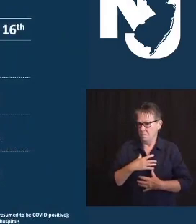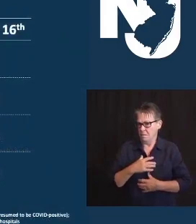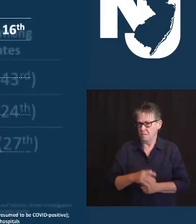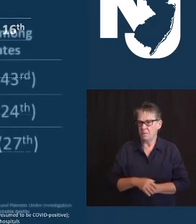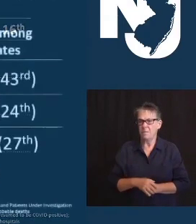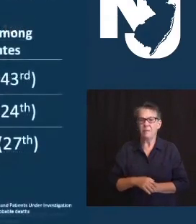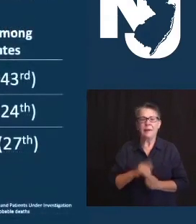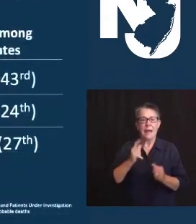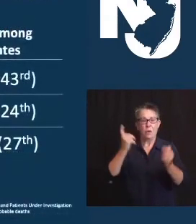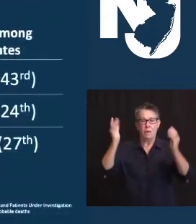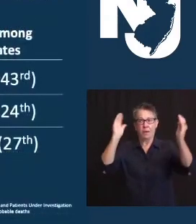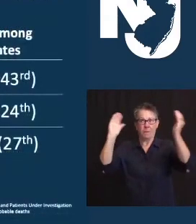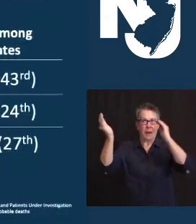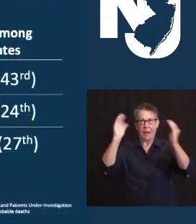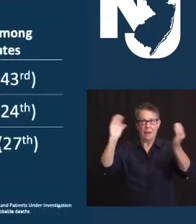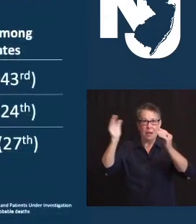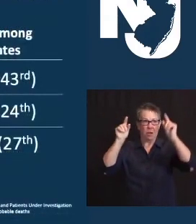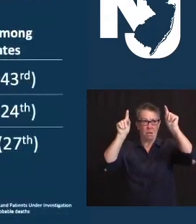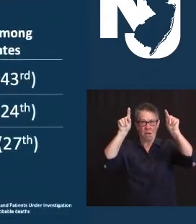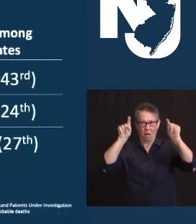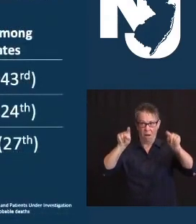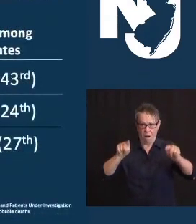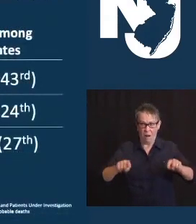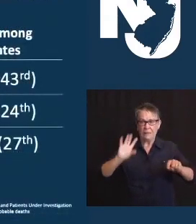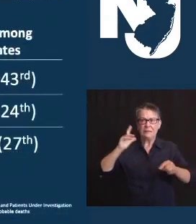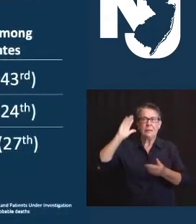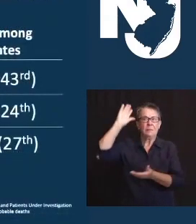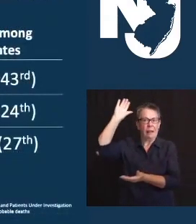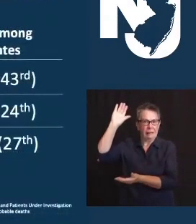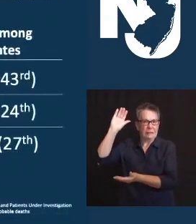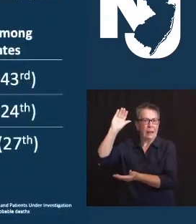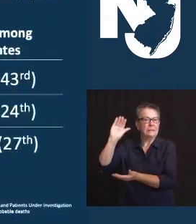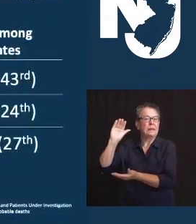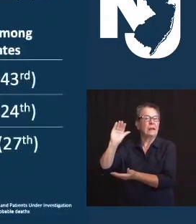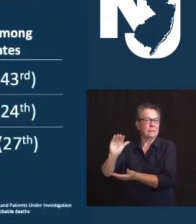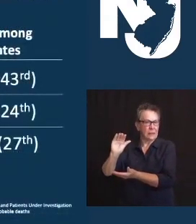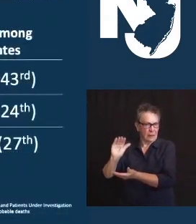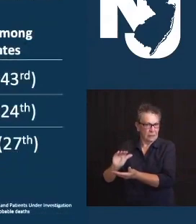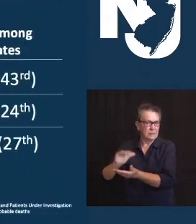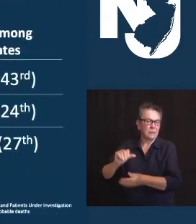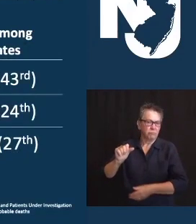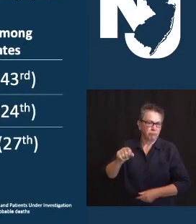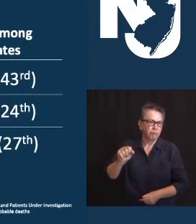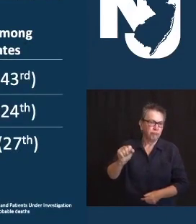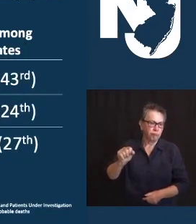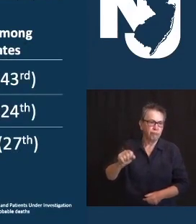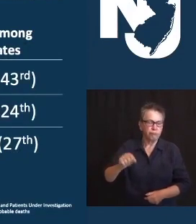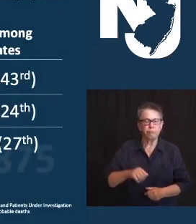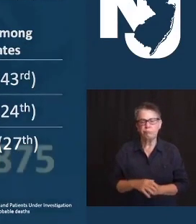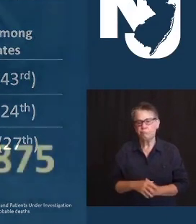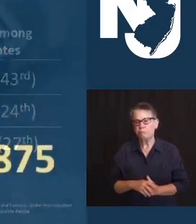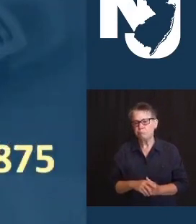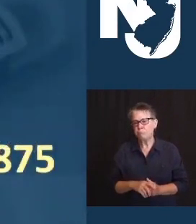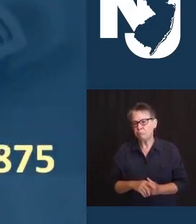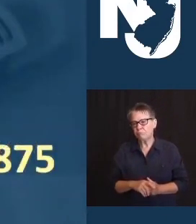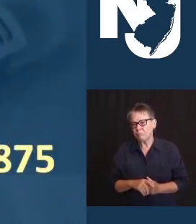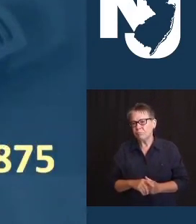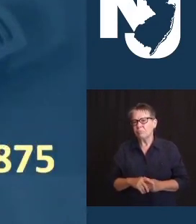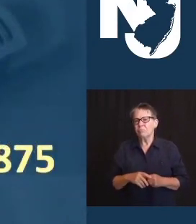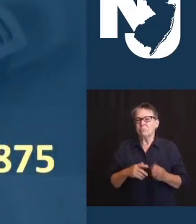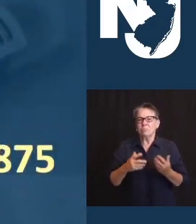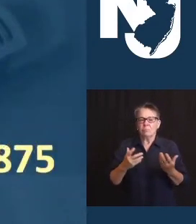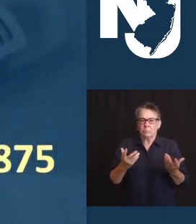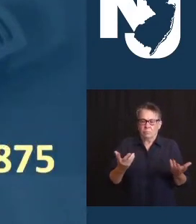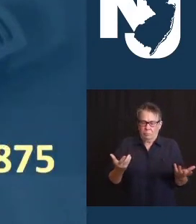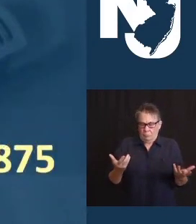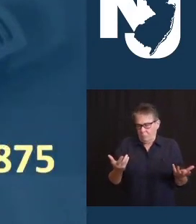as these numbers keep moving down, so do we in the national rankings of the important healthcare metrics. Sadly, however,